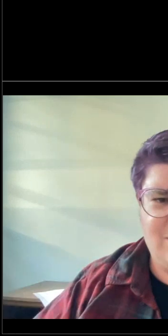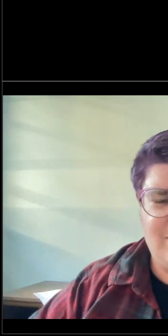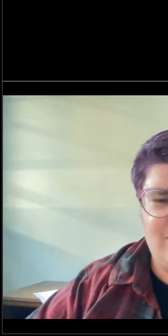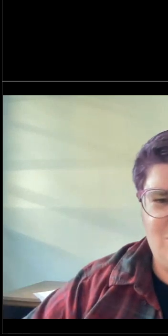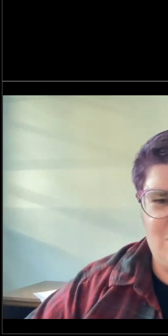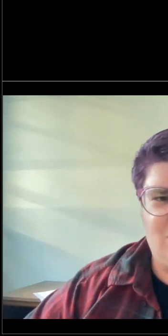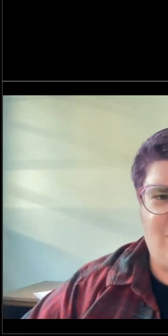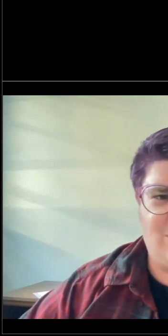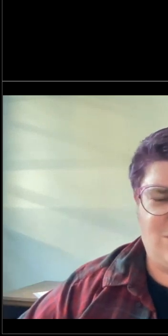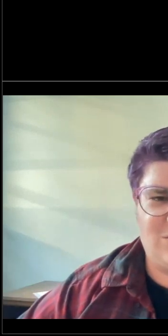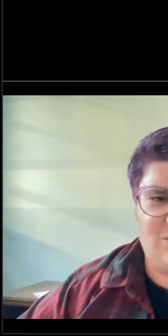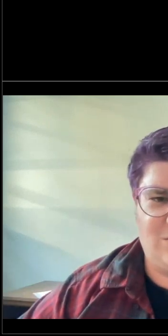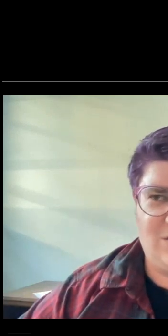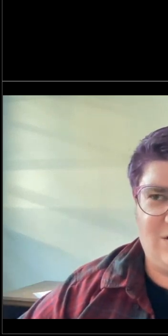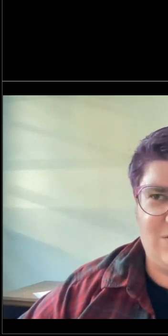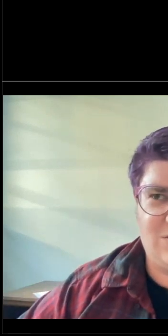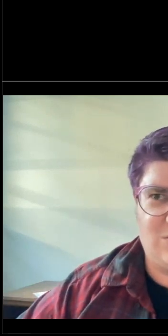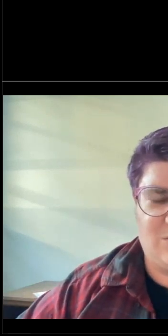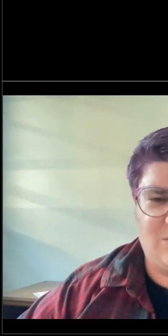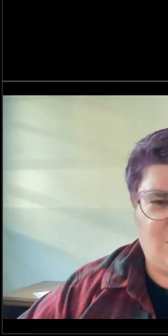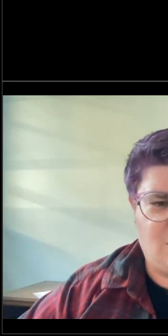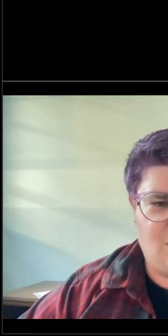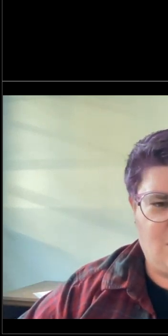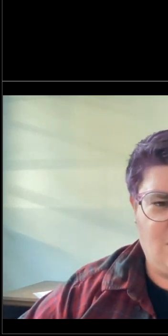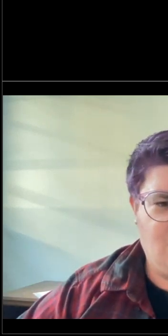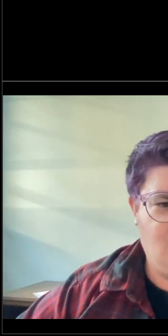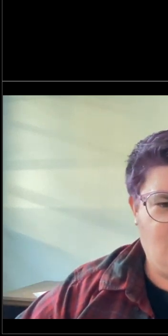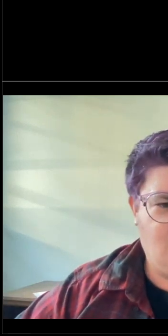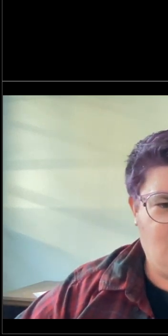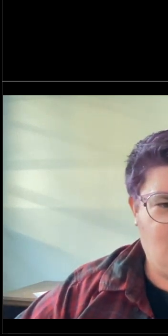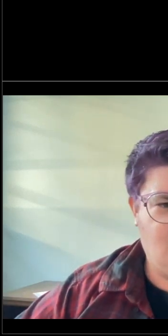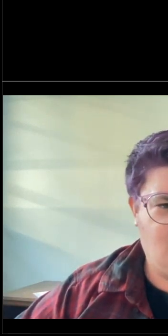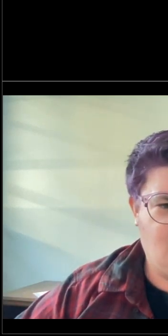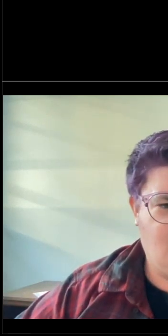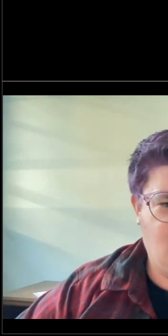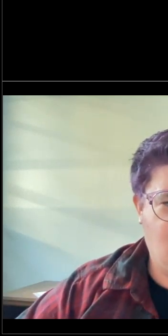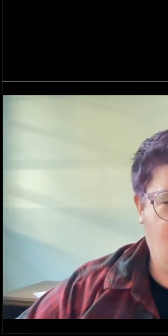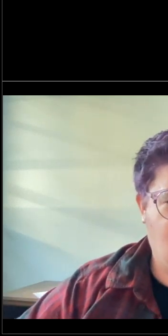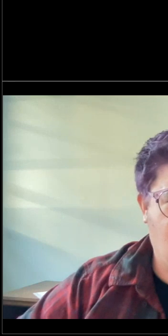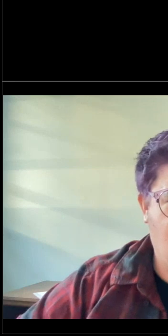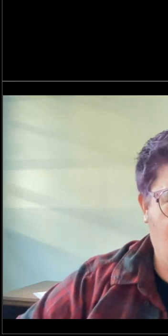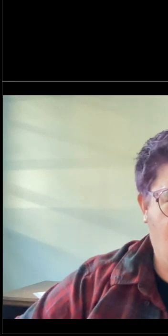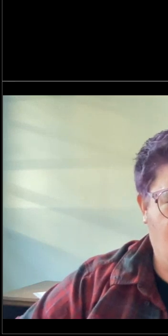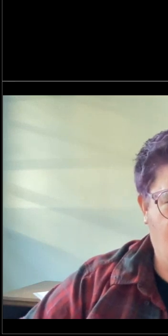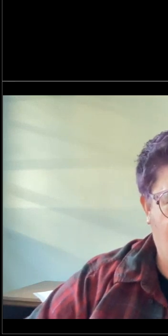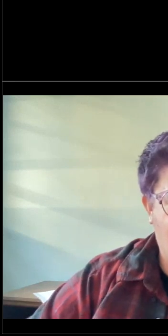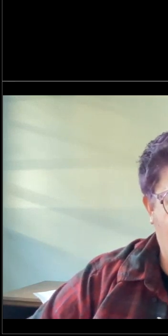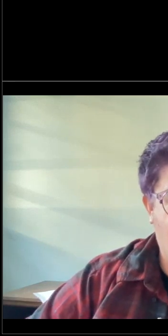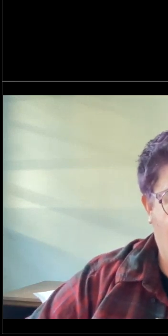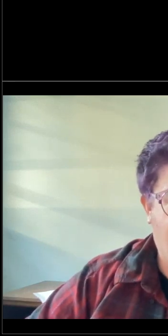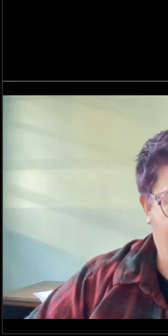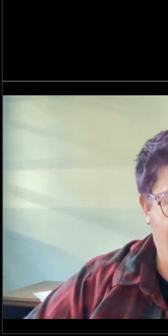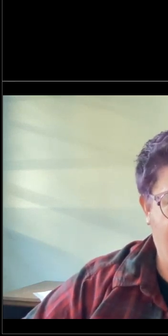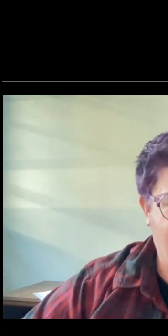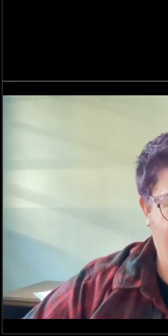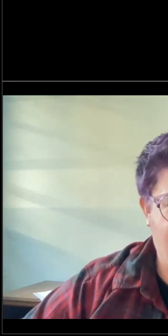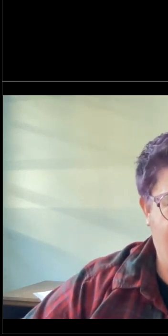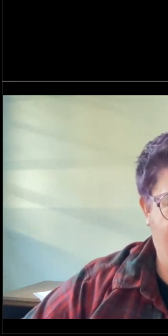something sort of language internal and less social going on there. I've actually heard people say